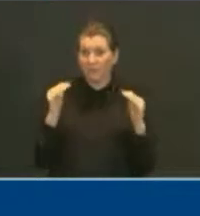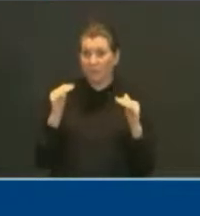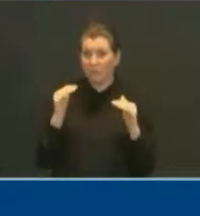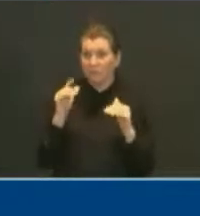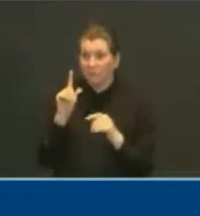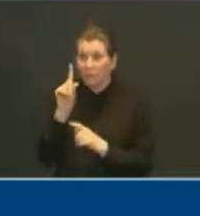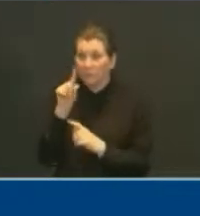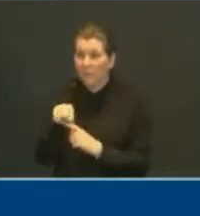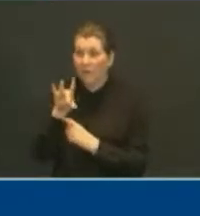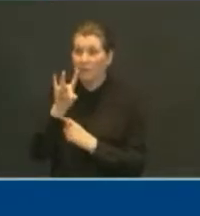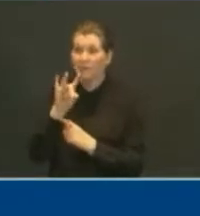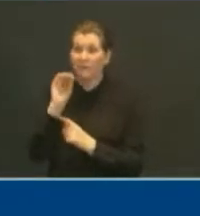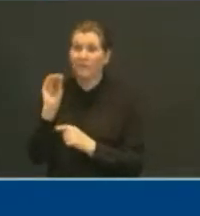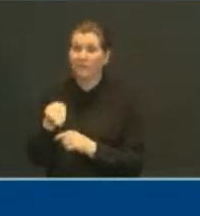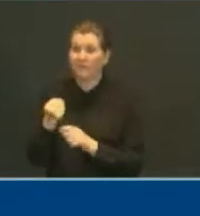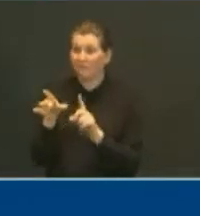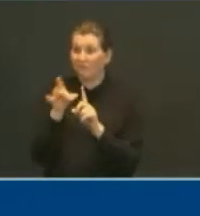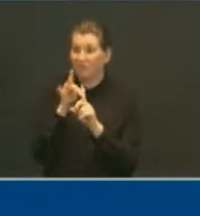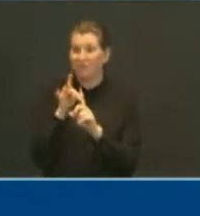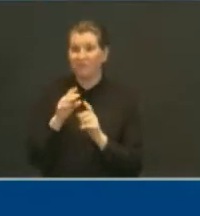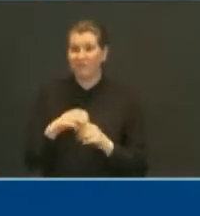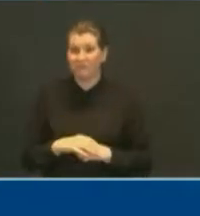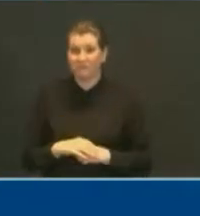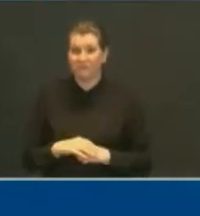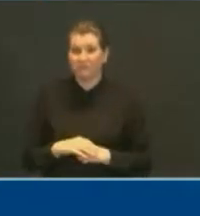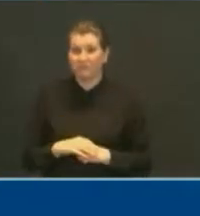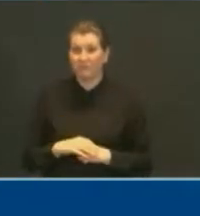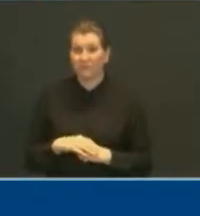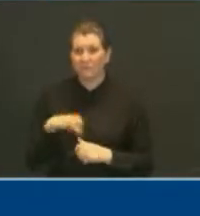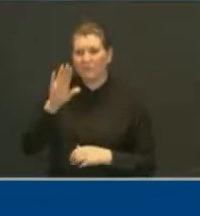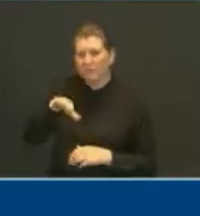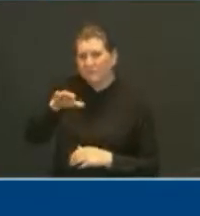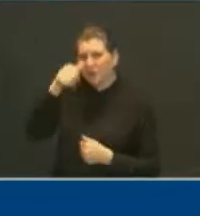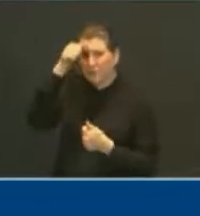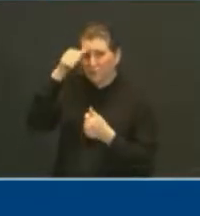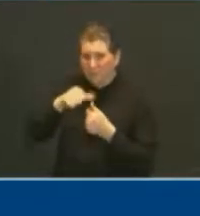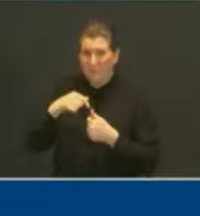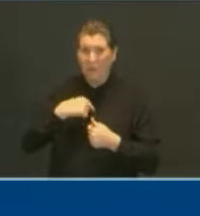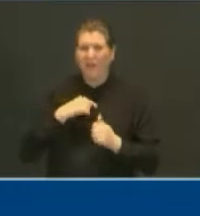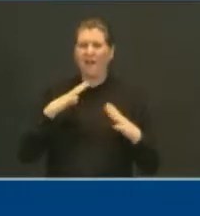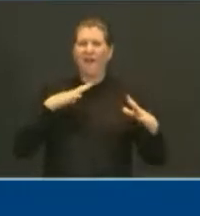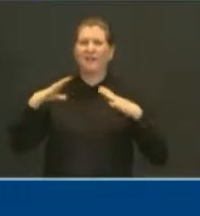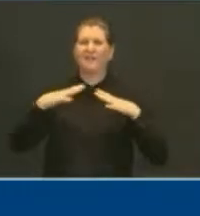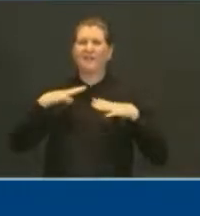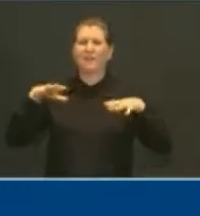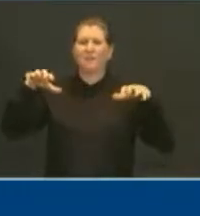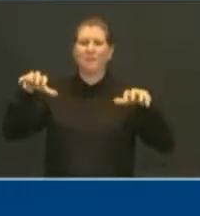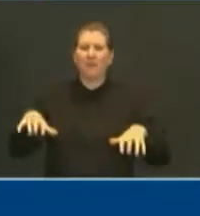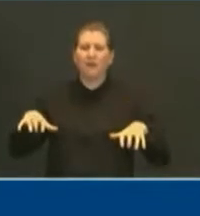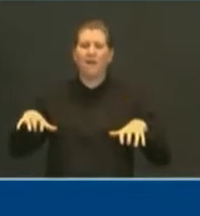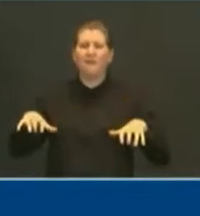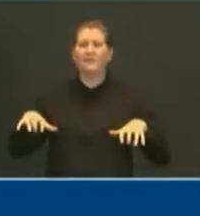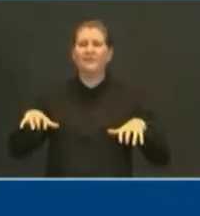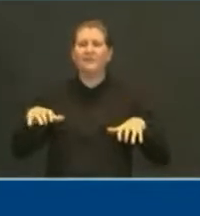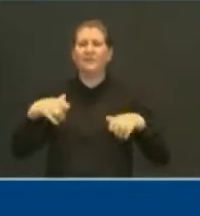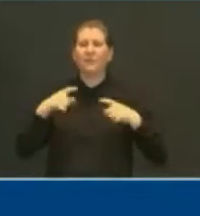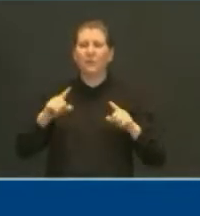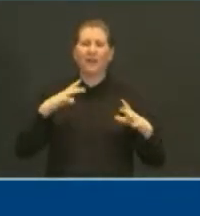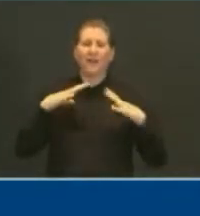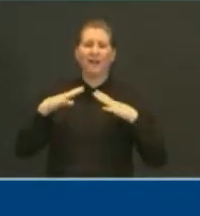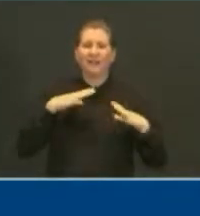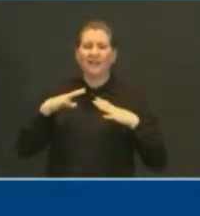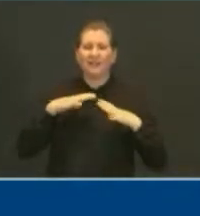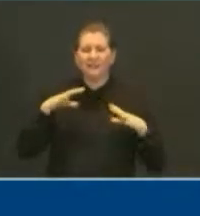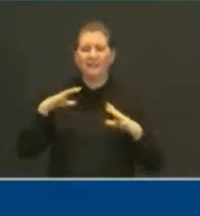1.8%. For context, before we got our pause in place around holidays, the end of last year,